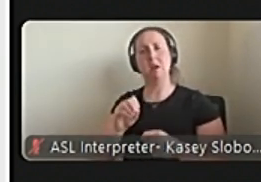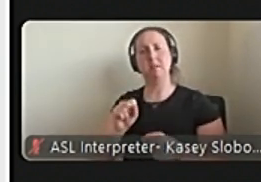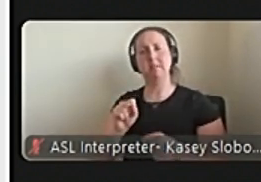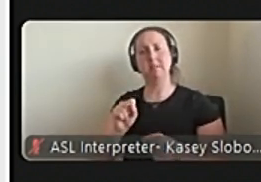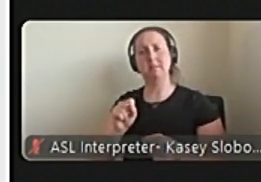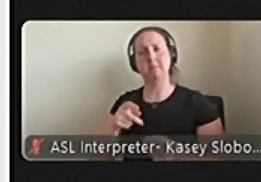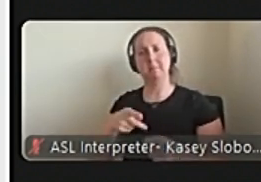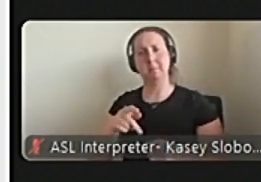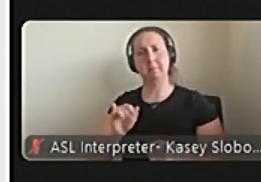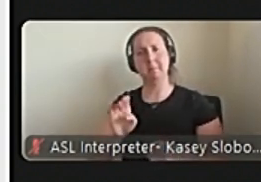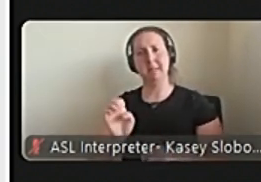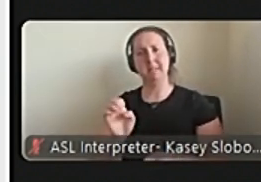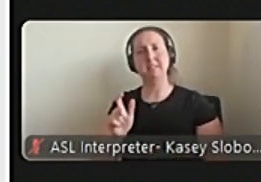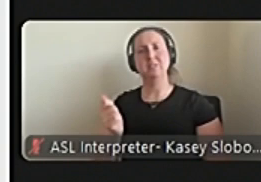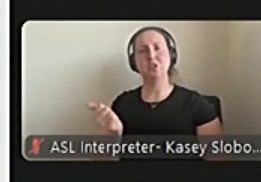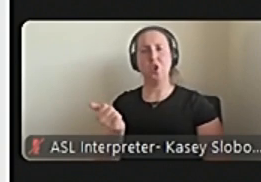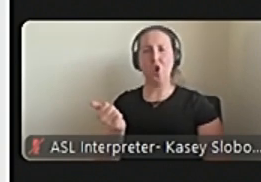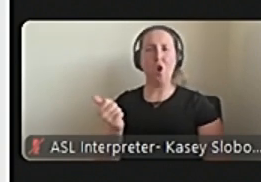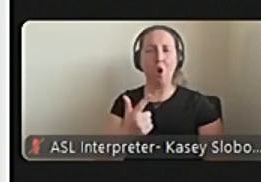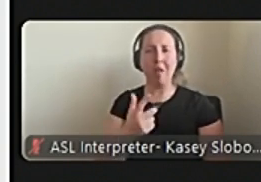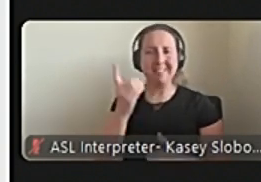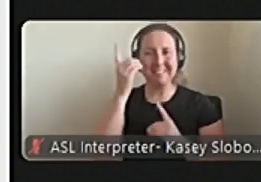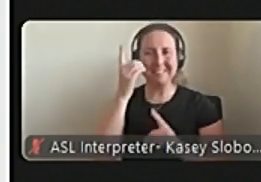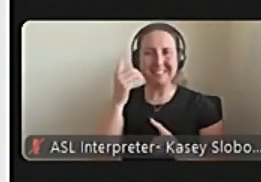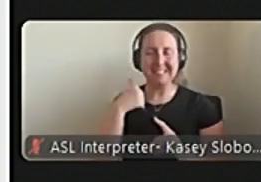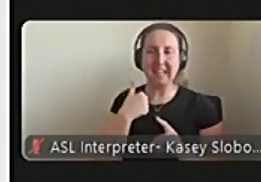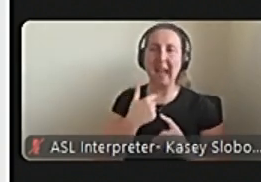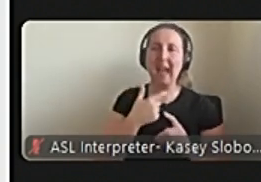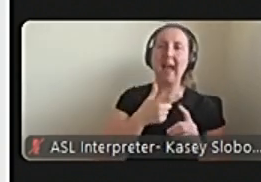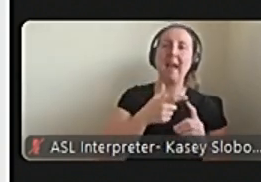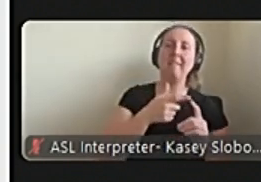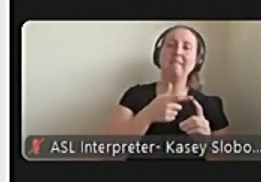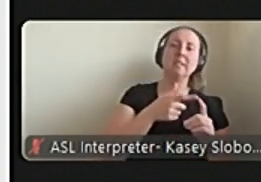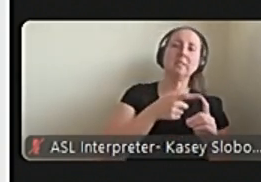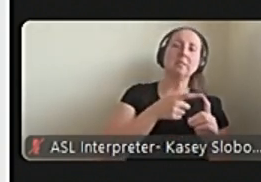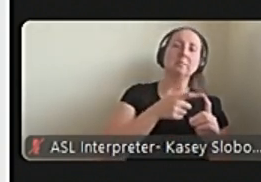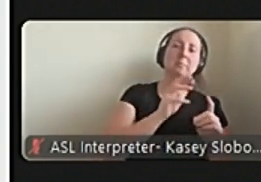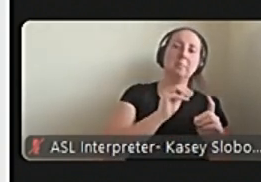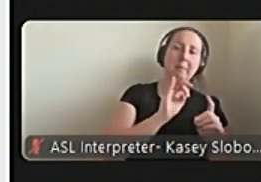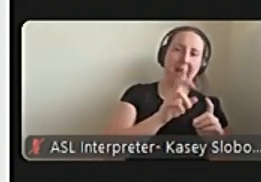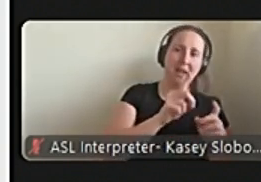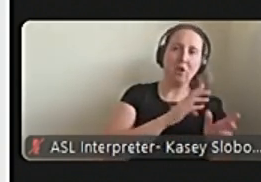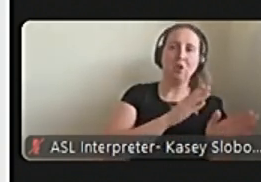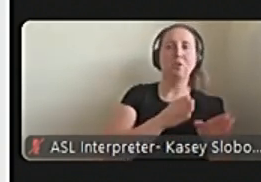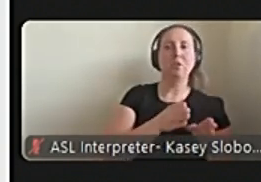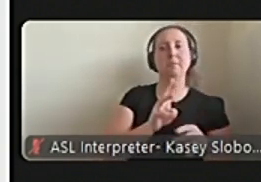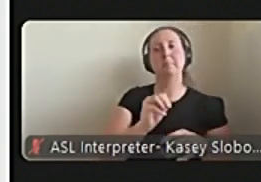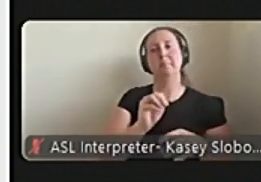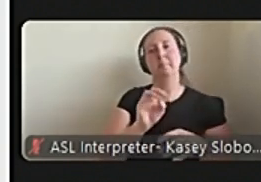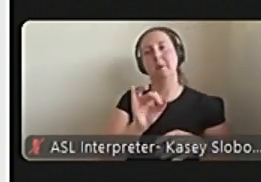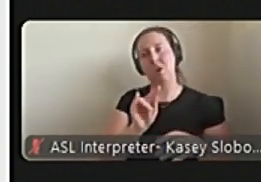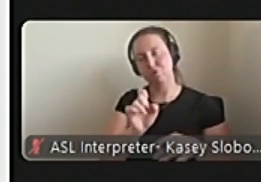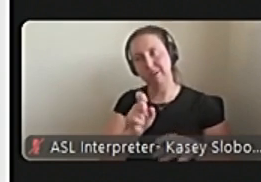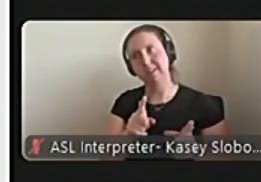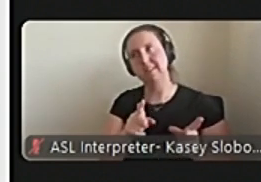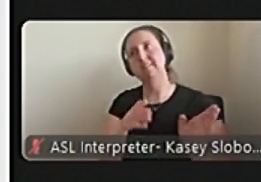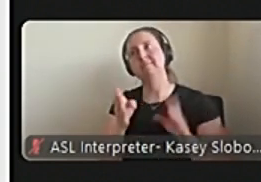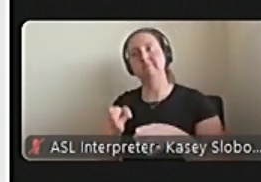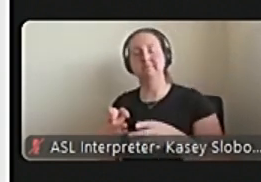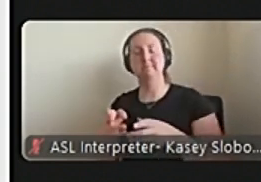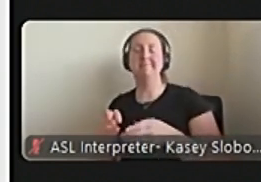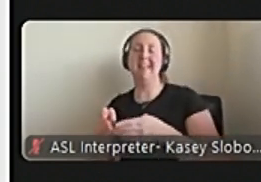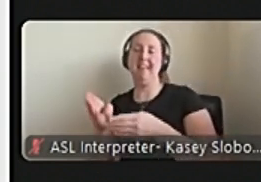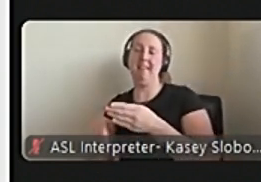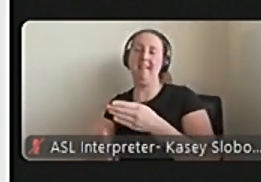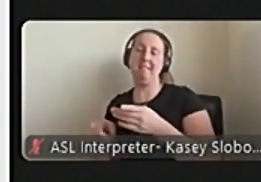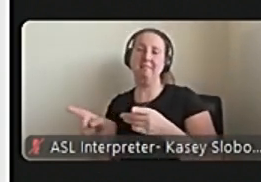had mild, moderate, severe, and end. Every disease process does. So the goal in life is to keep you at the